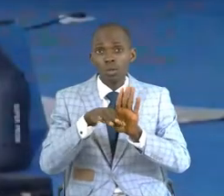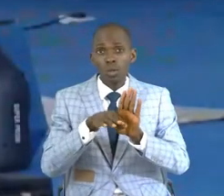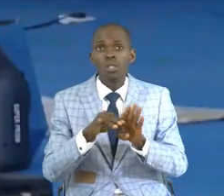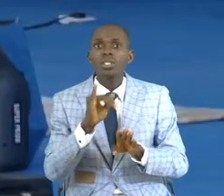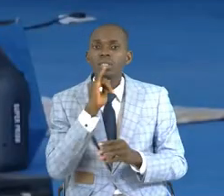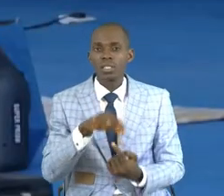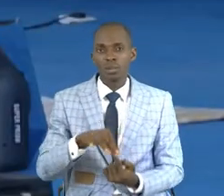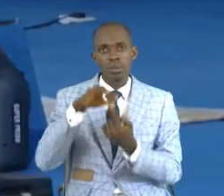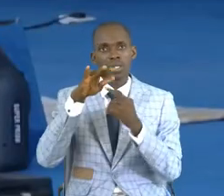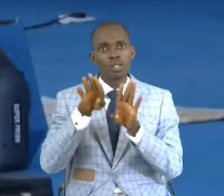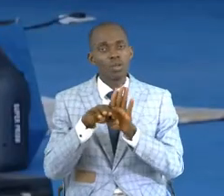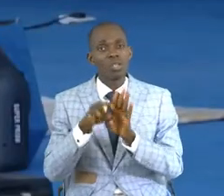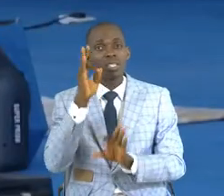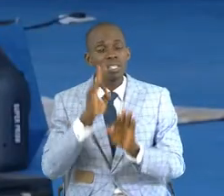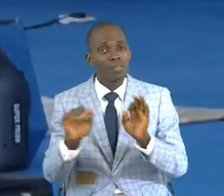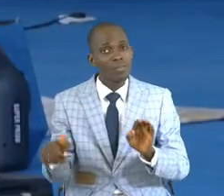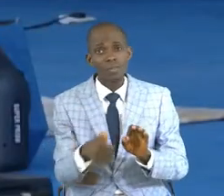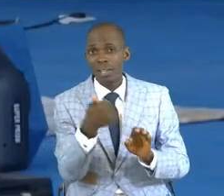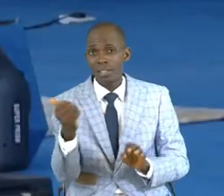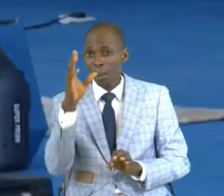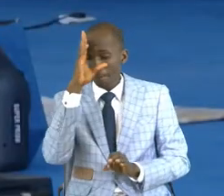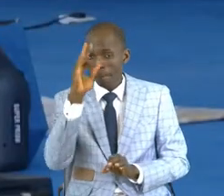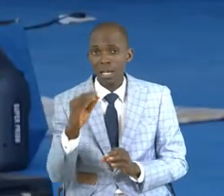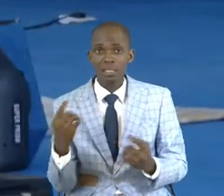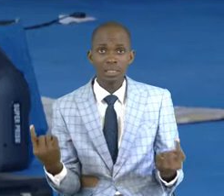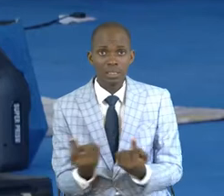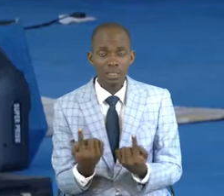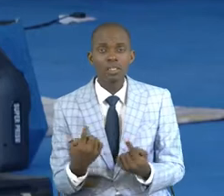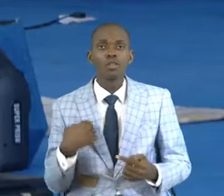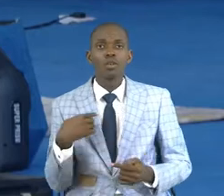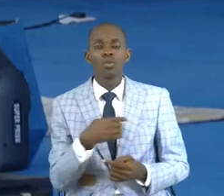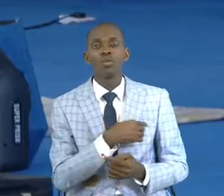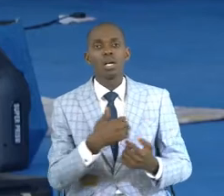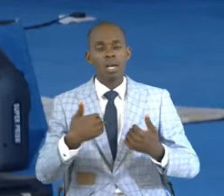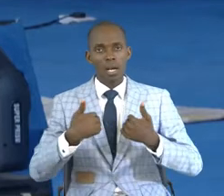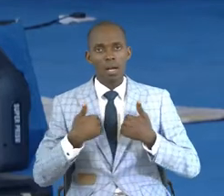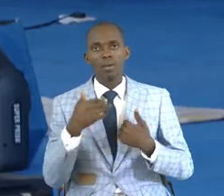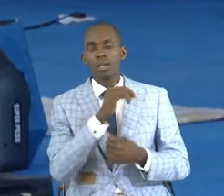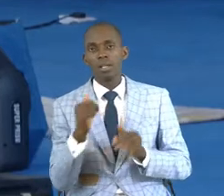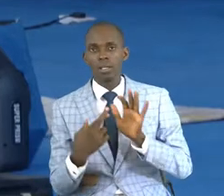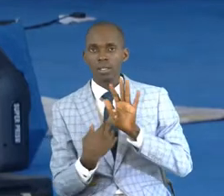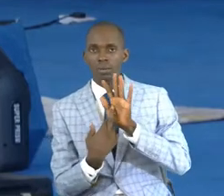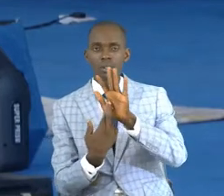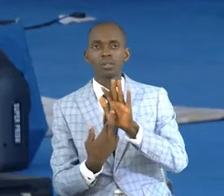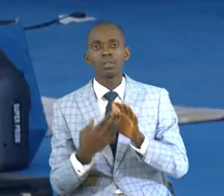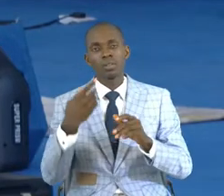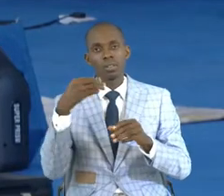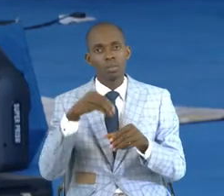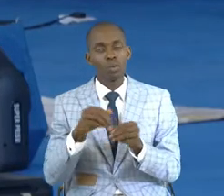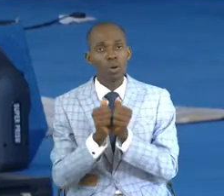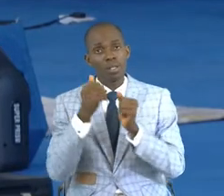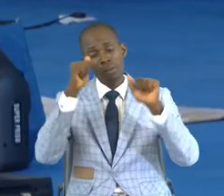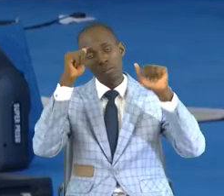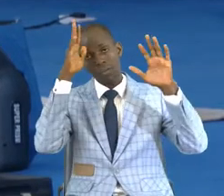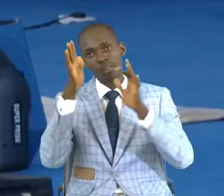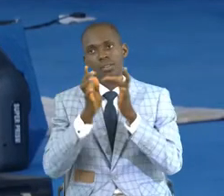man sin, we have an advocate of the Father, Jesus Christ, the righteous.